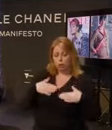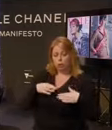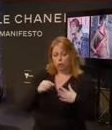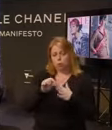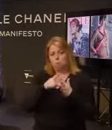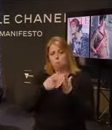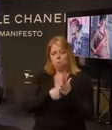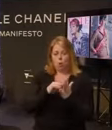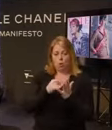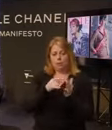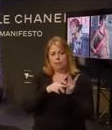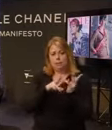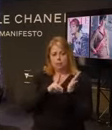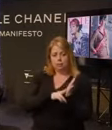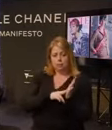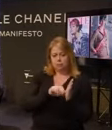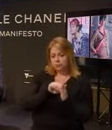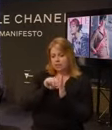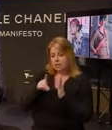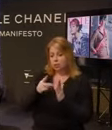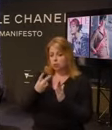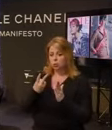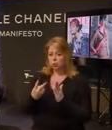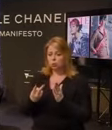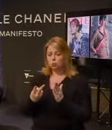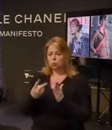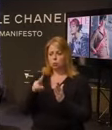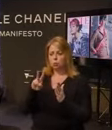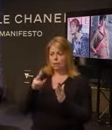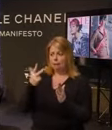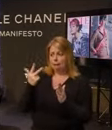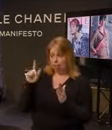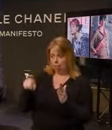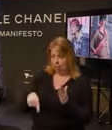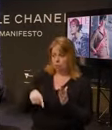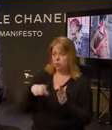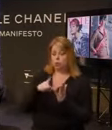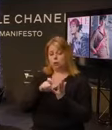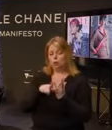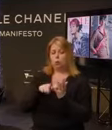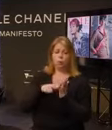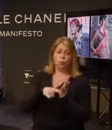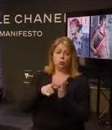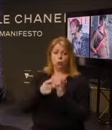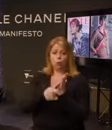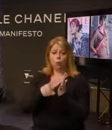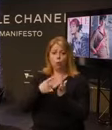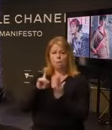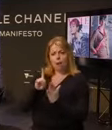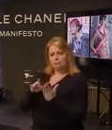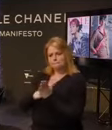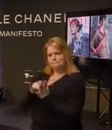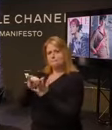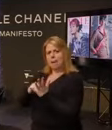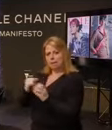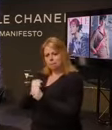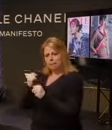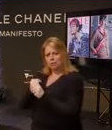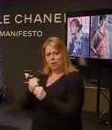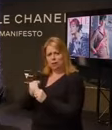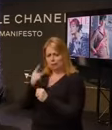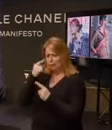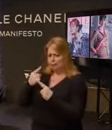sell 28,000 couture or prêt-à-porter garments. But the mass manufacturers, you know, you could times that by 100